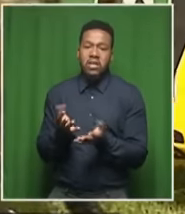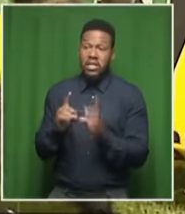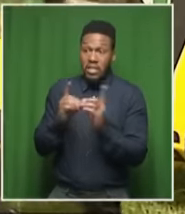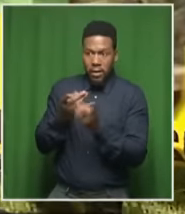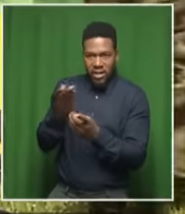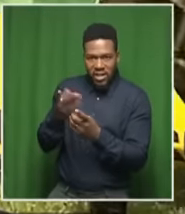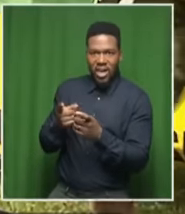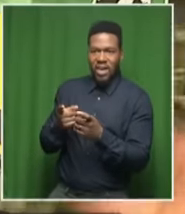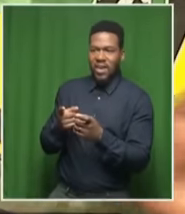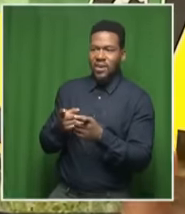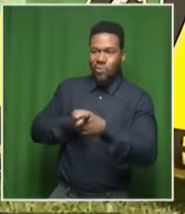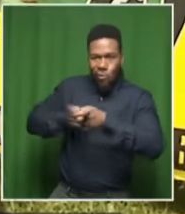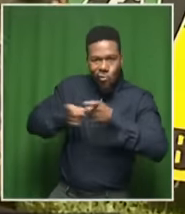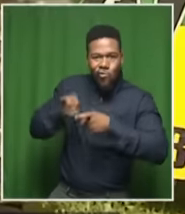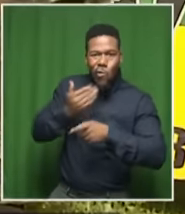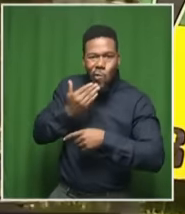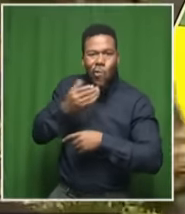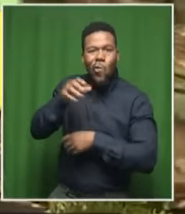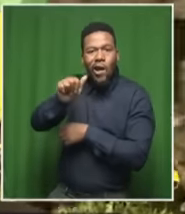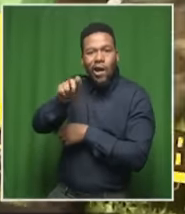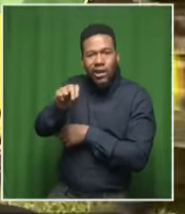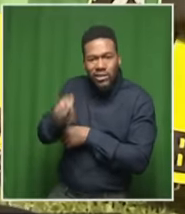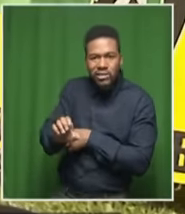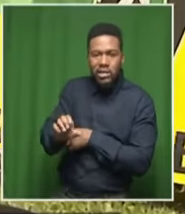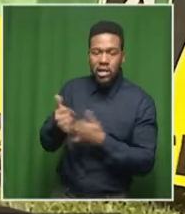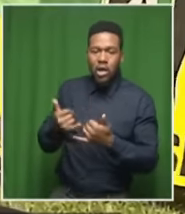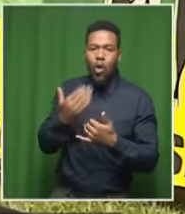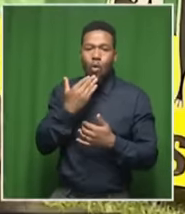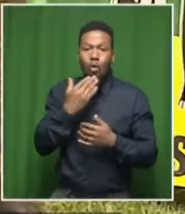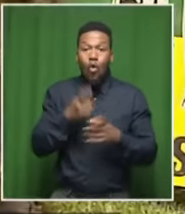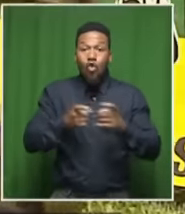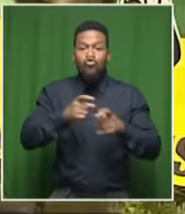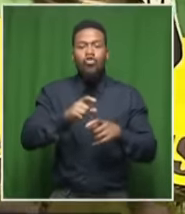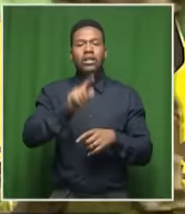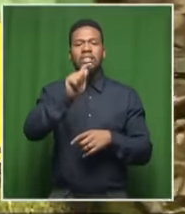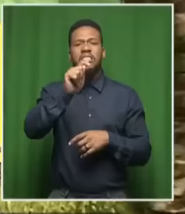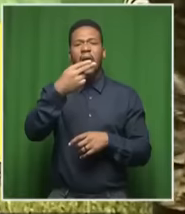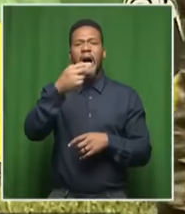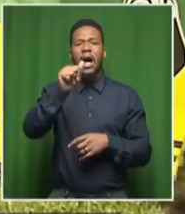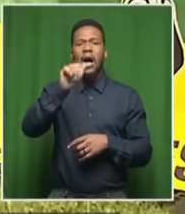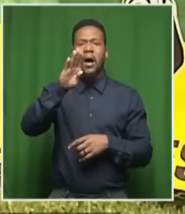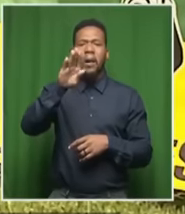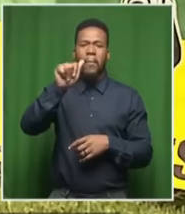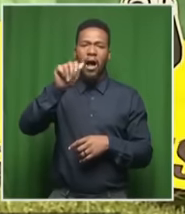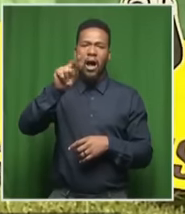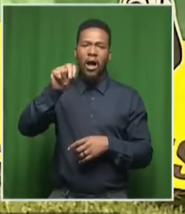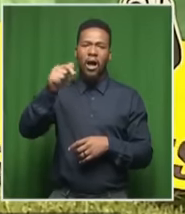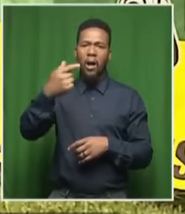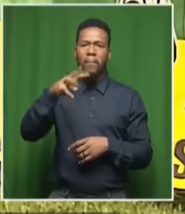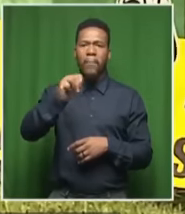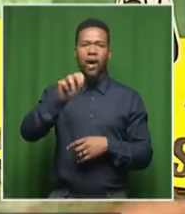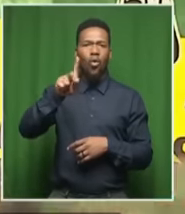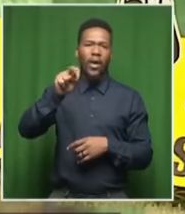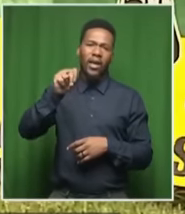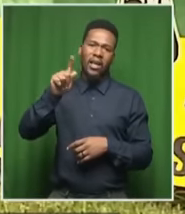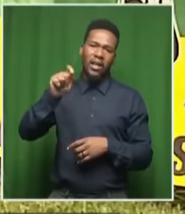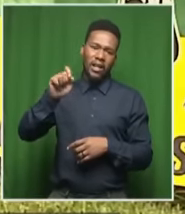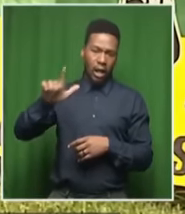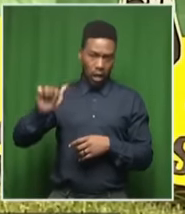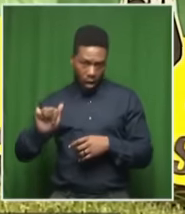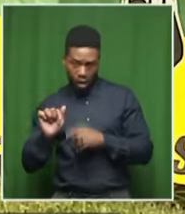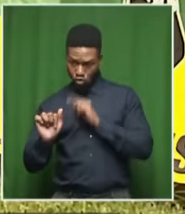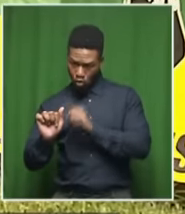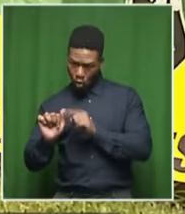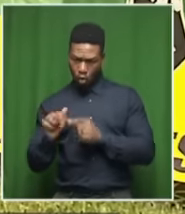the infighting of the ANC, because of now it's under Thabang Makwetla, who feels that as a member of the National Council, members of MKMVA should not benefit